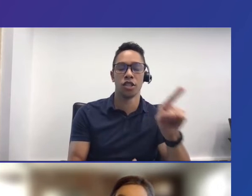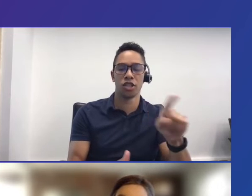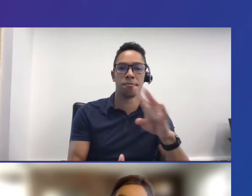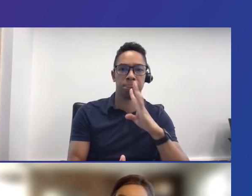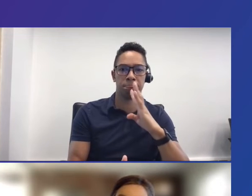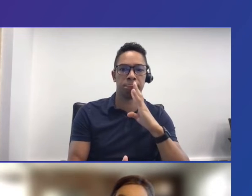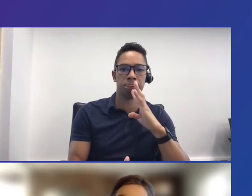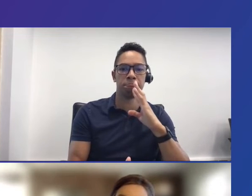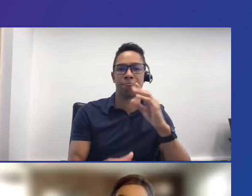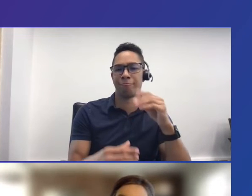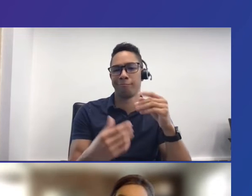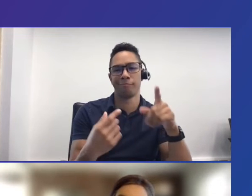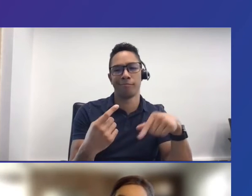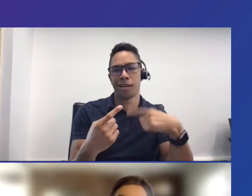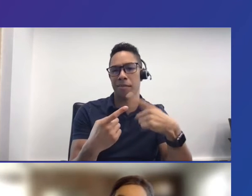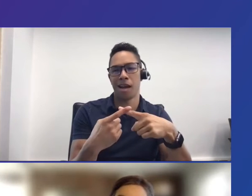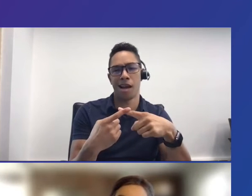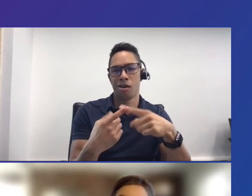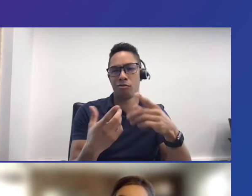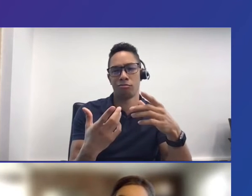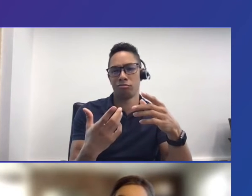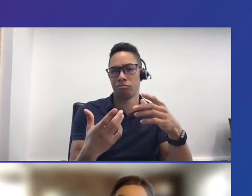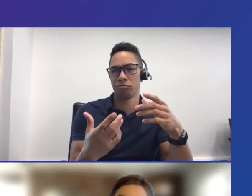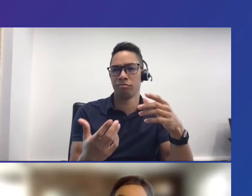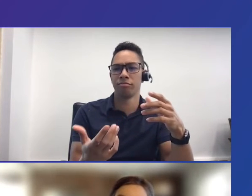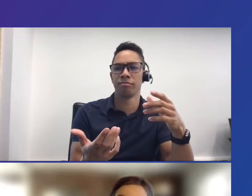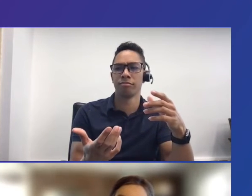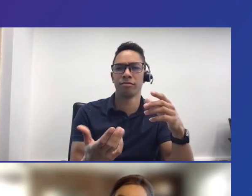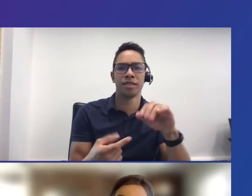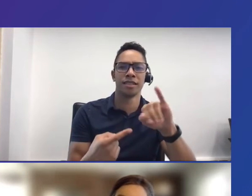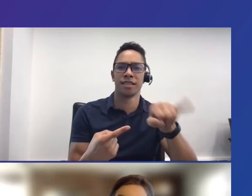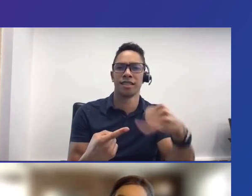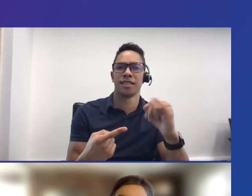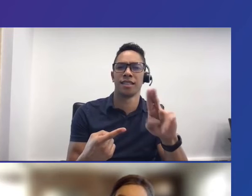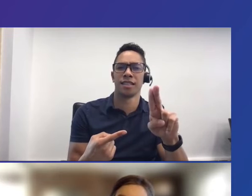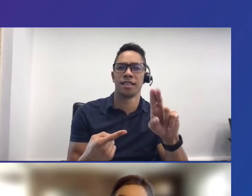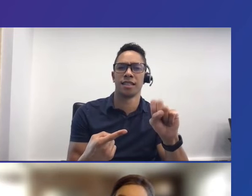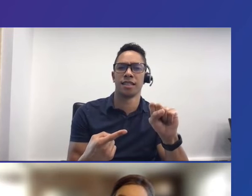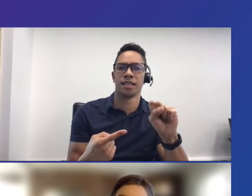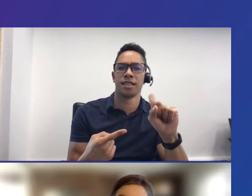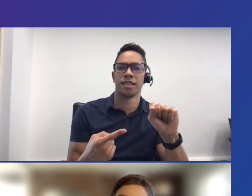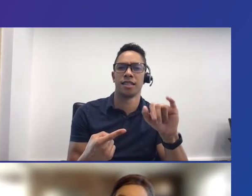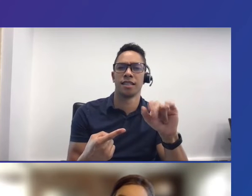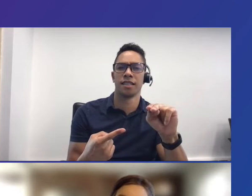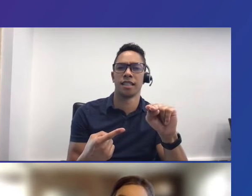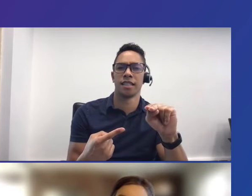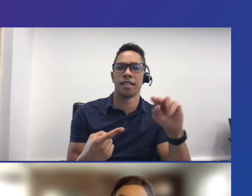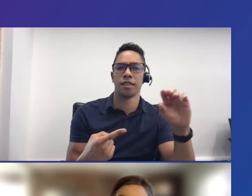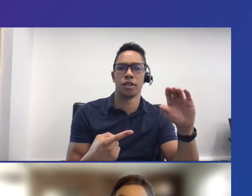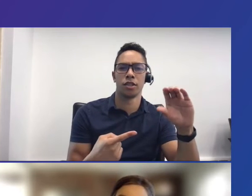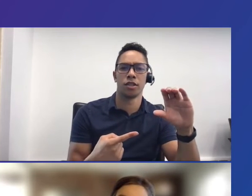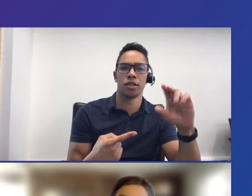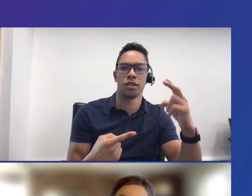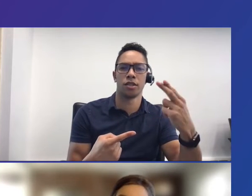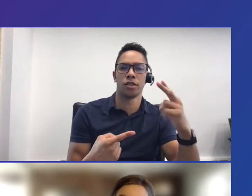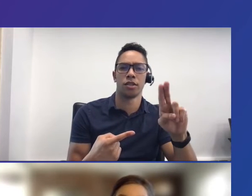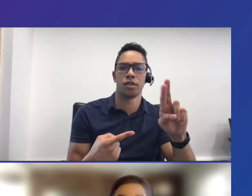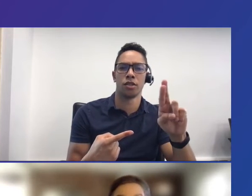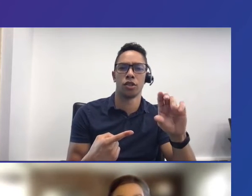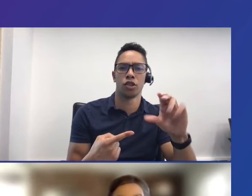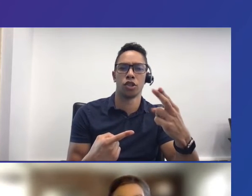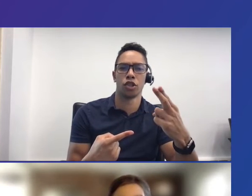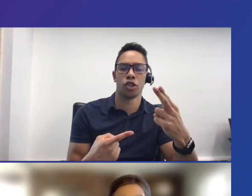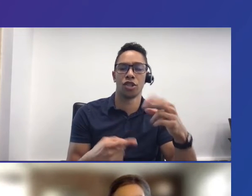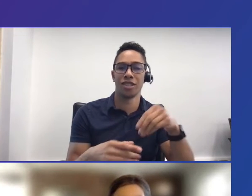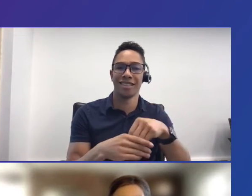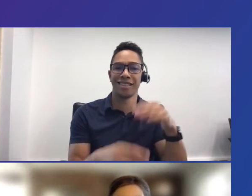Judson Church, if anyone still remembers Judson Church, of the 1960s through the